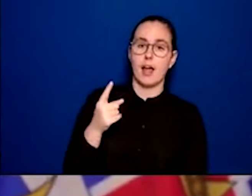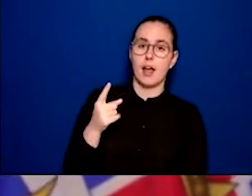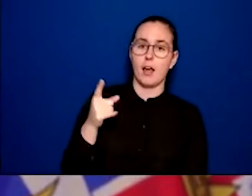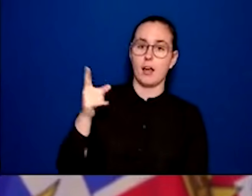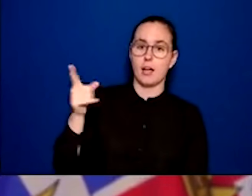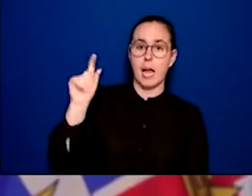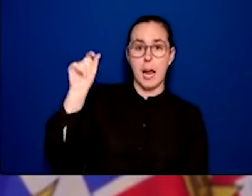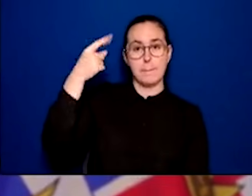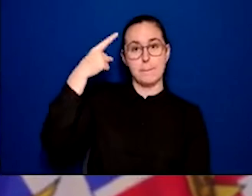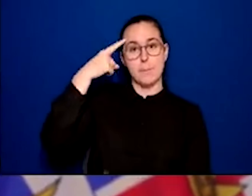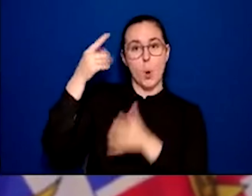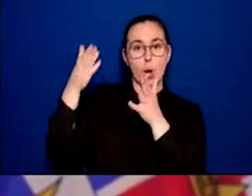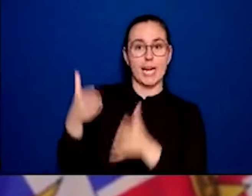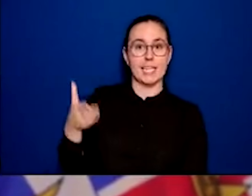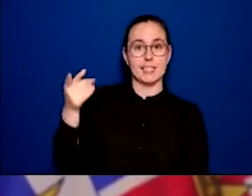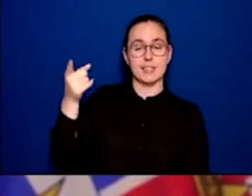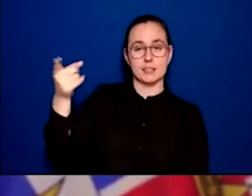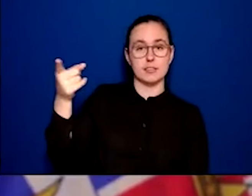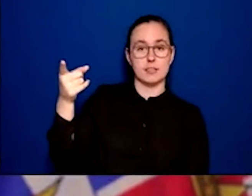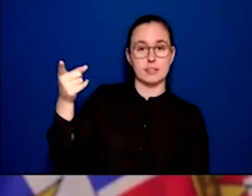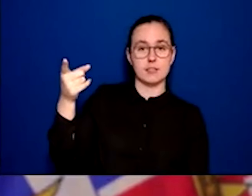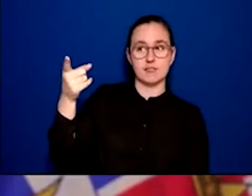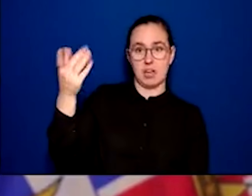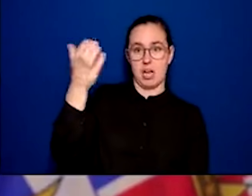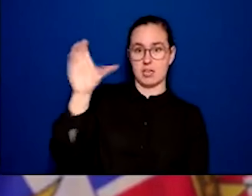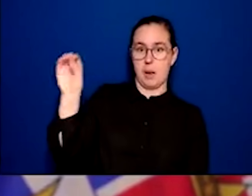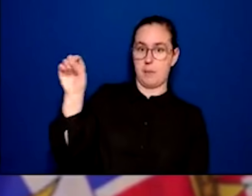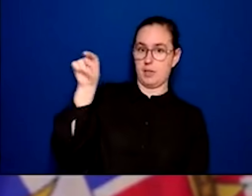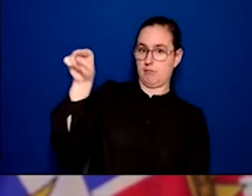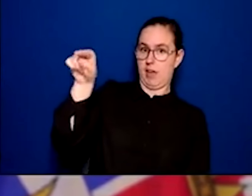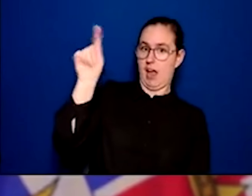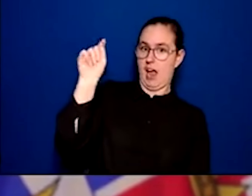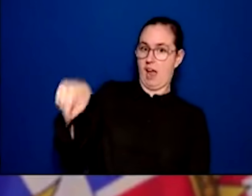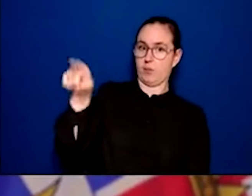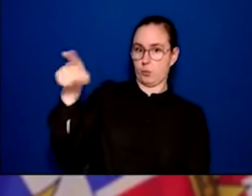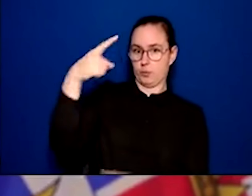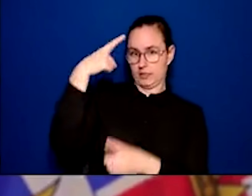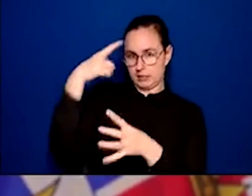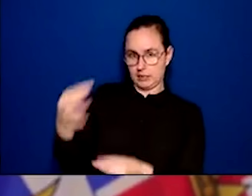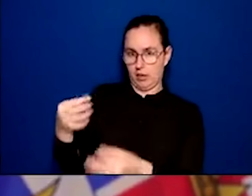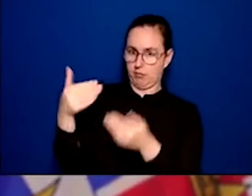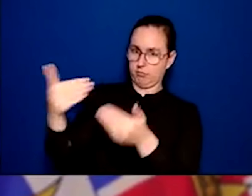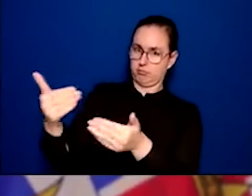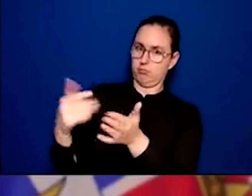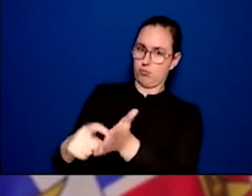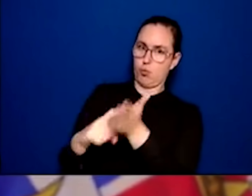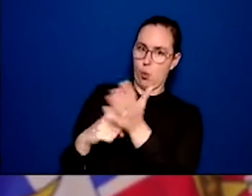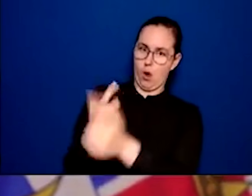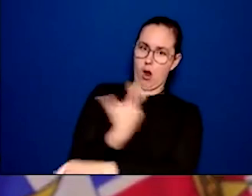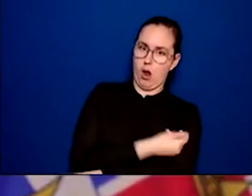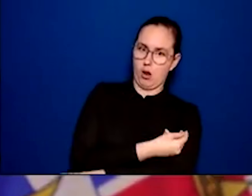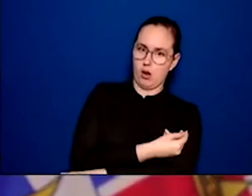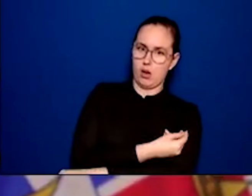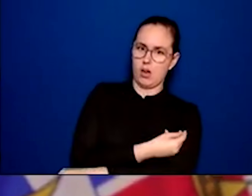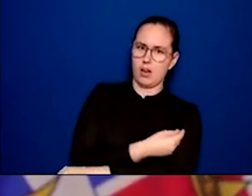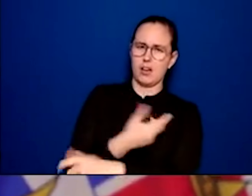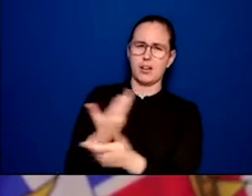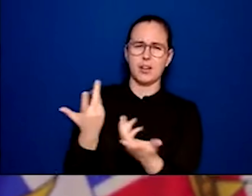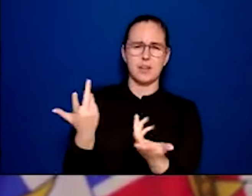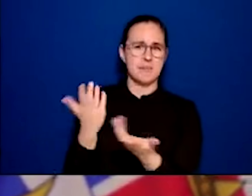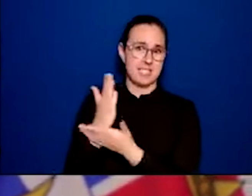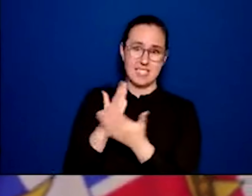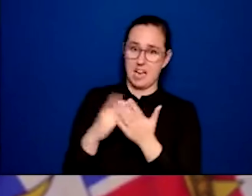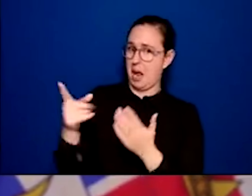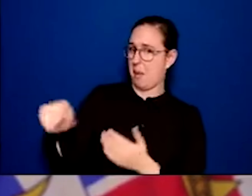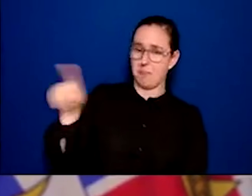make vaccination a requirement to work. Where employers have not done that,